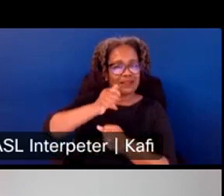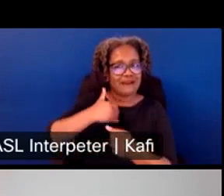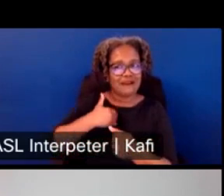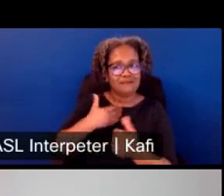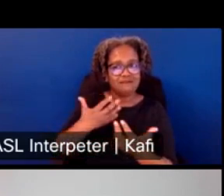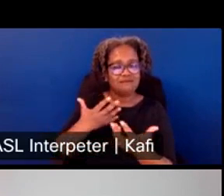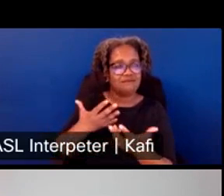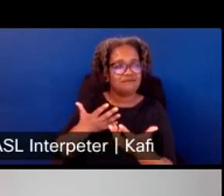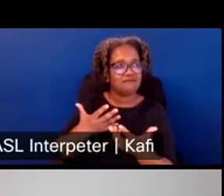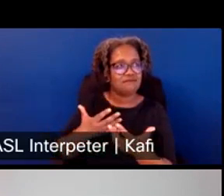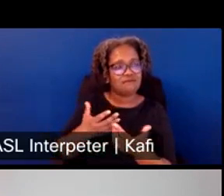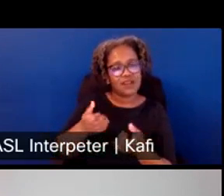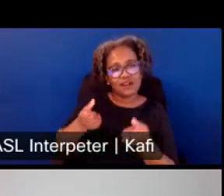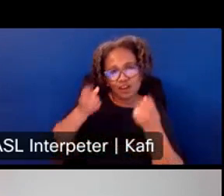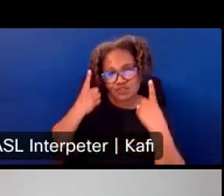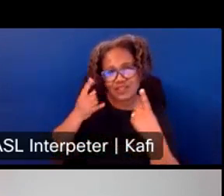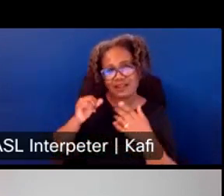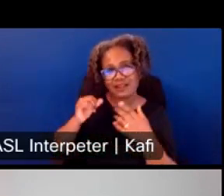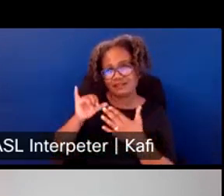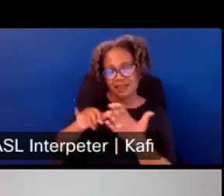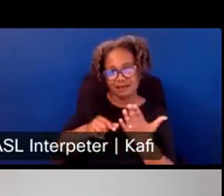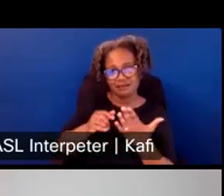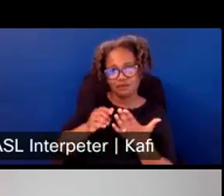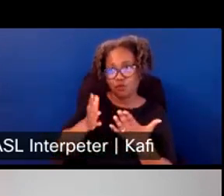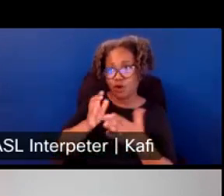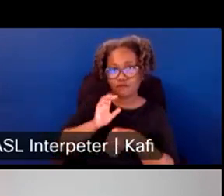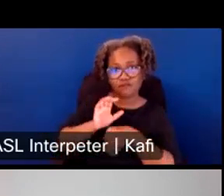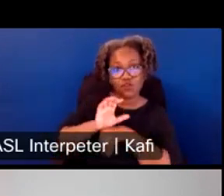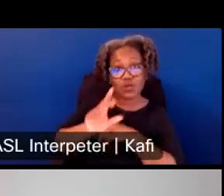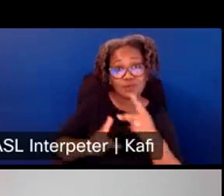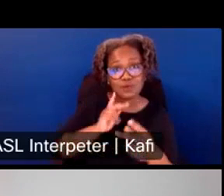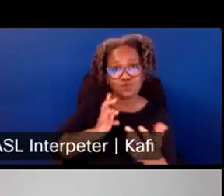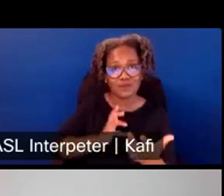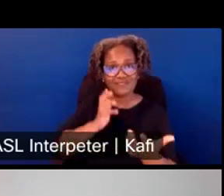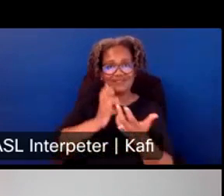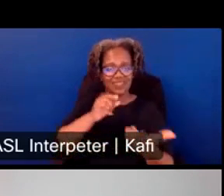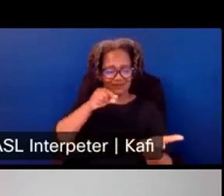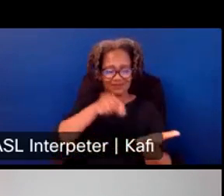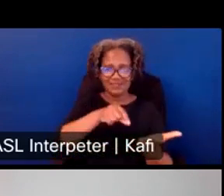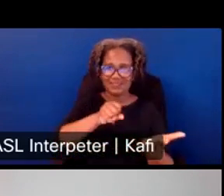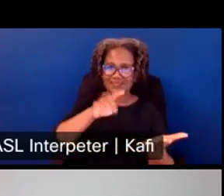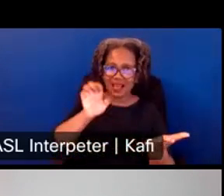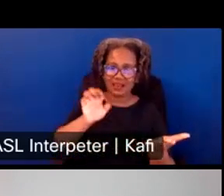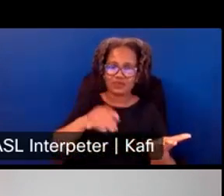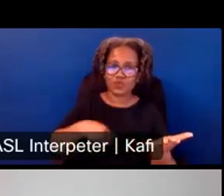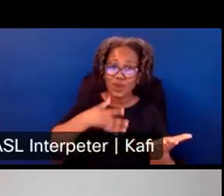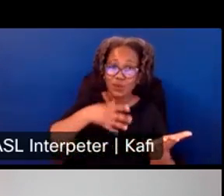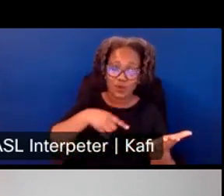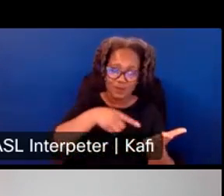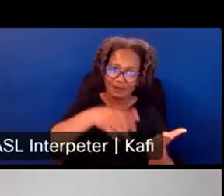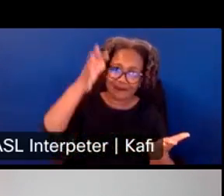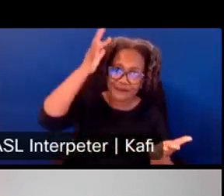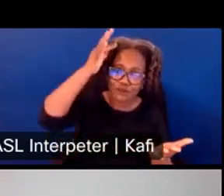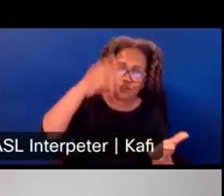abnormal, and I won't elaborate on that. But it was heartbreaking because you would see these women come in with their professional